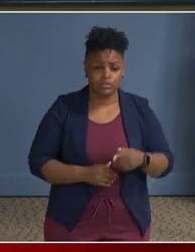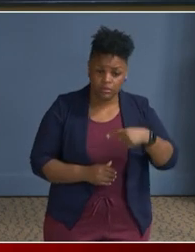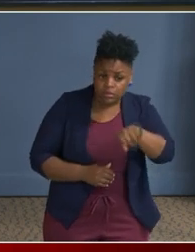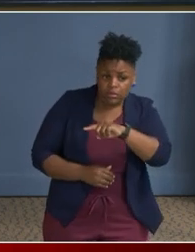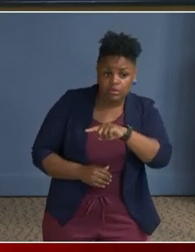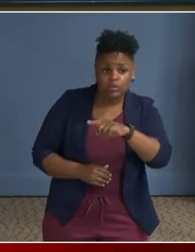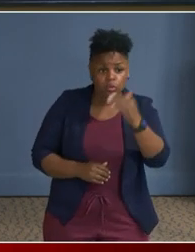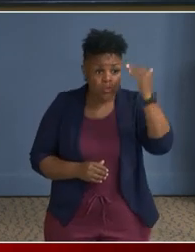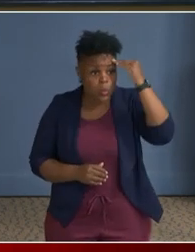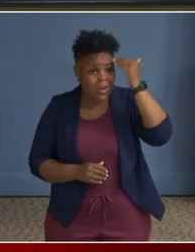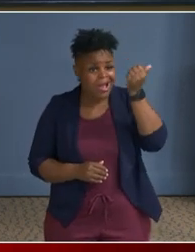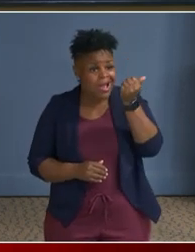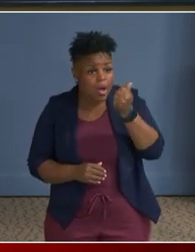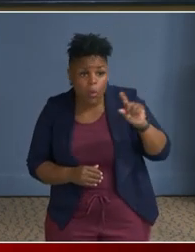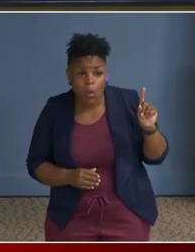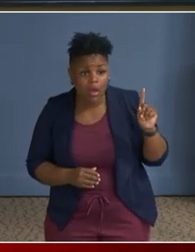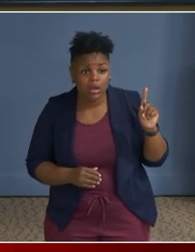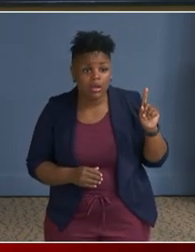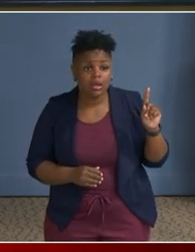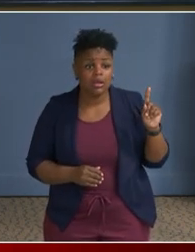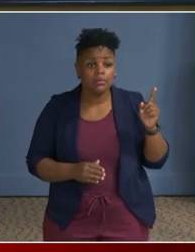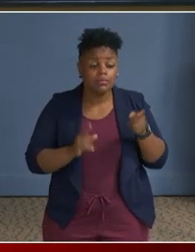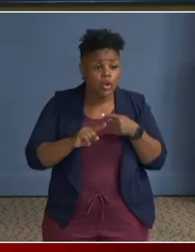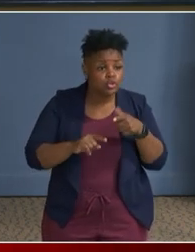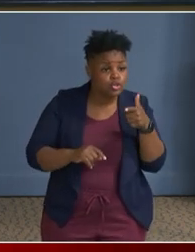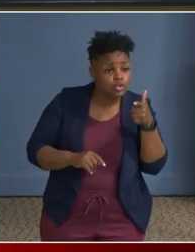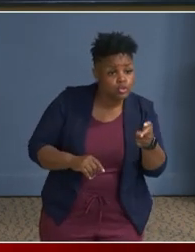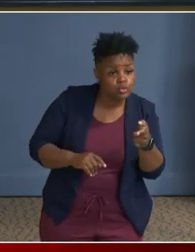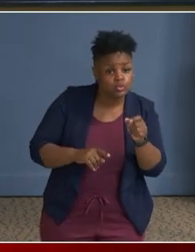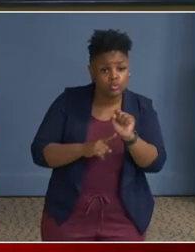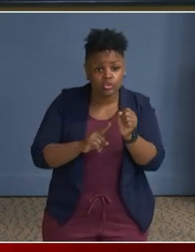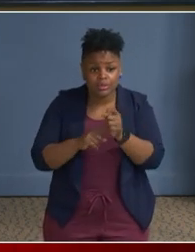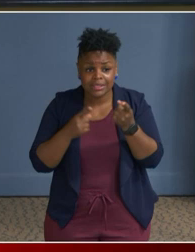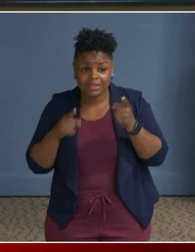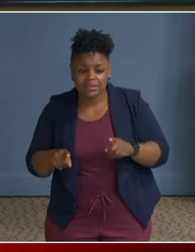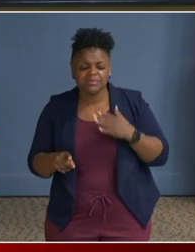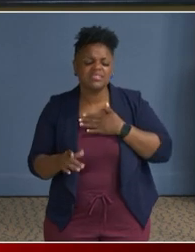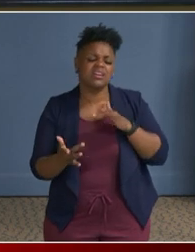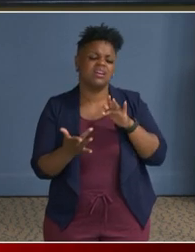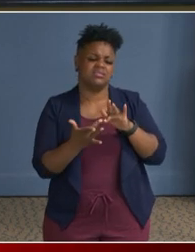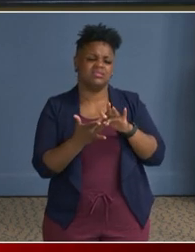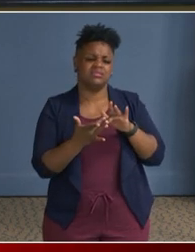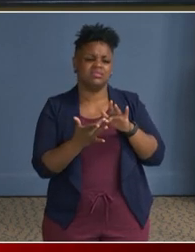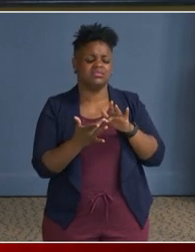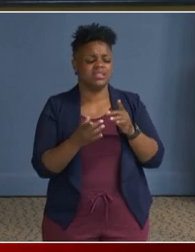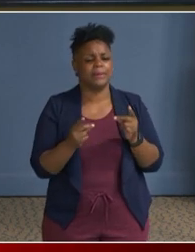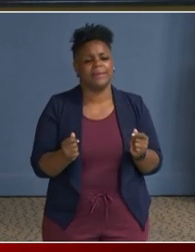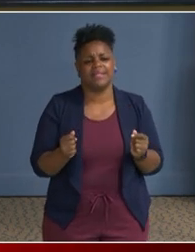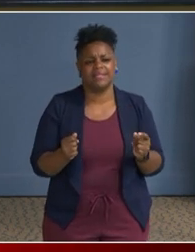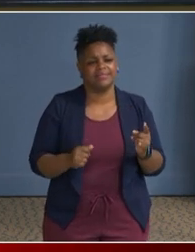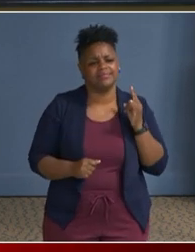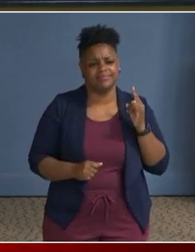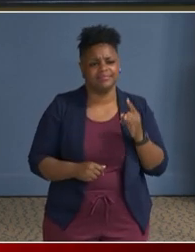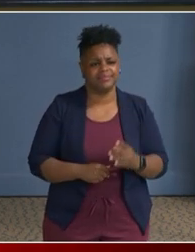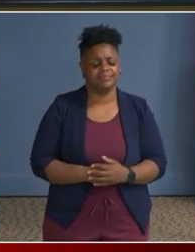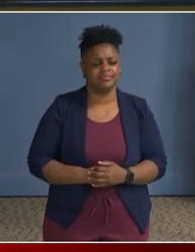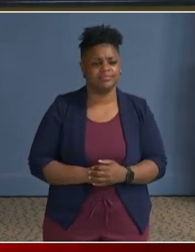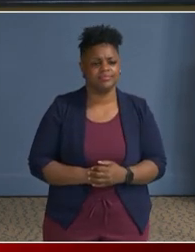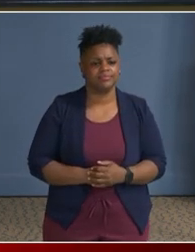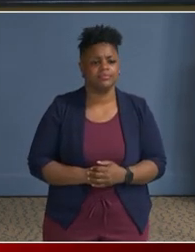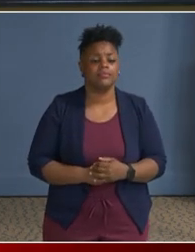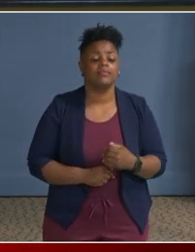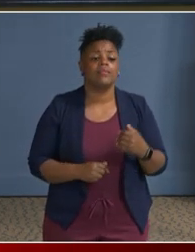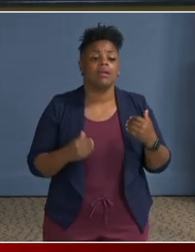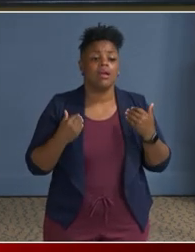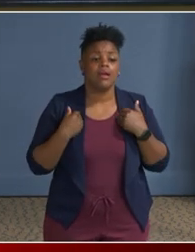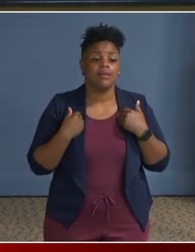about the shooting that killed Davon to contact us immediately. The anonymous tip line can